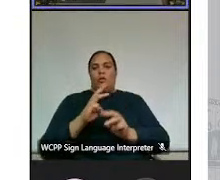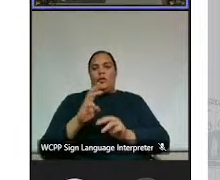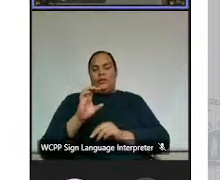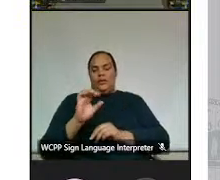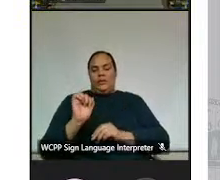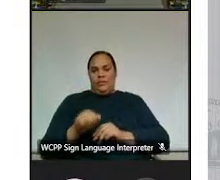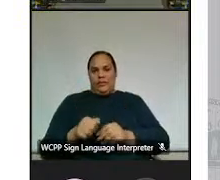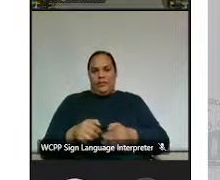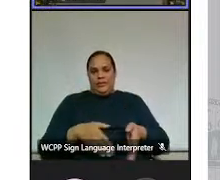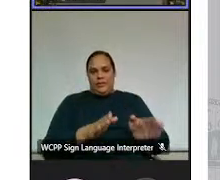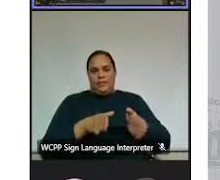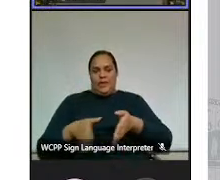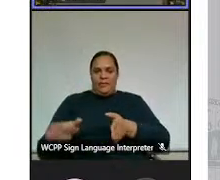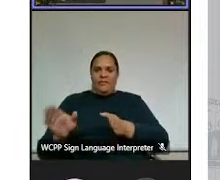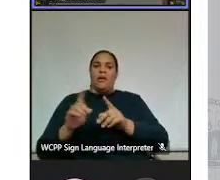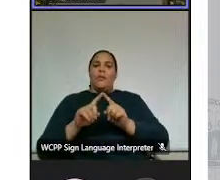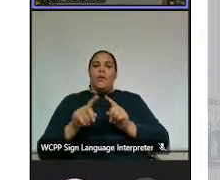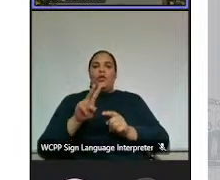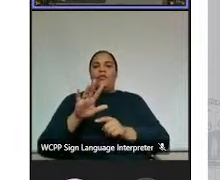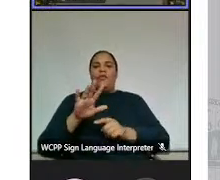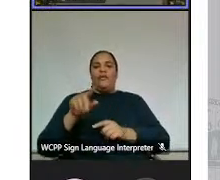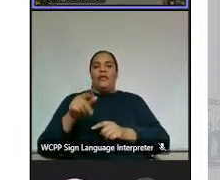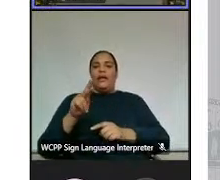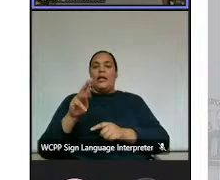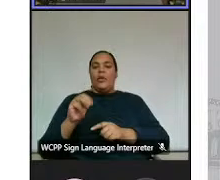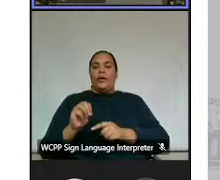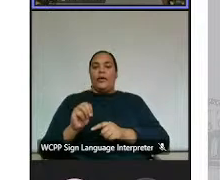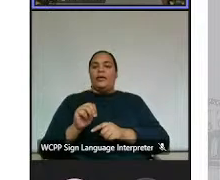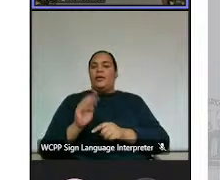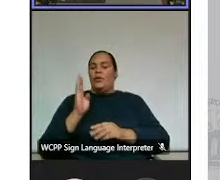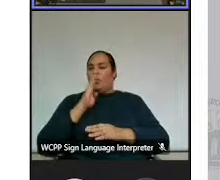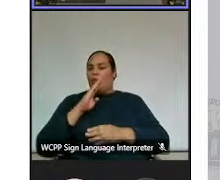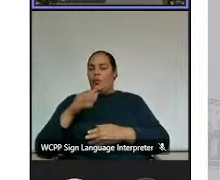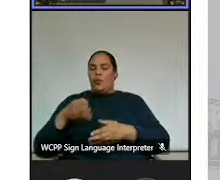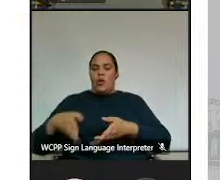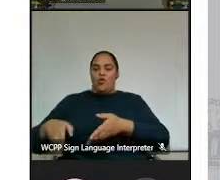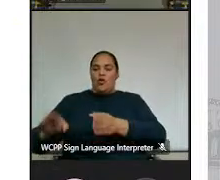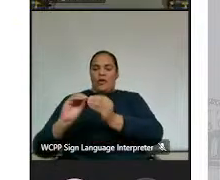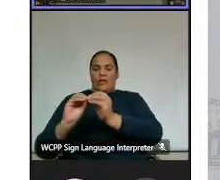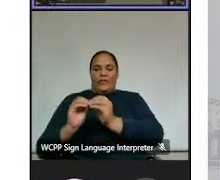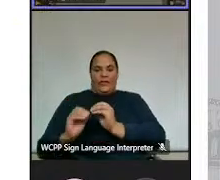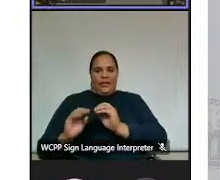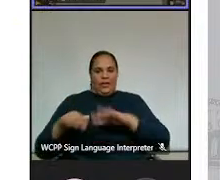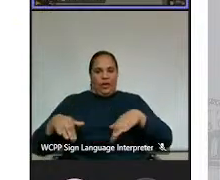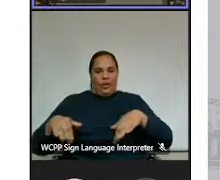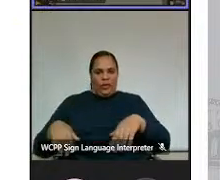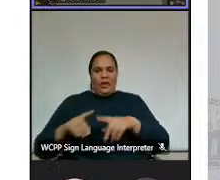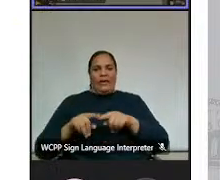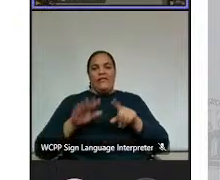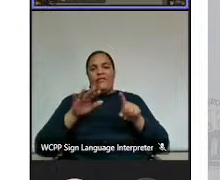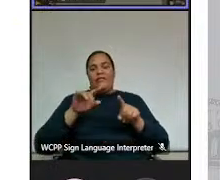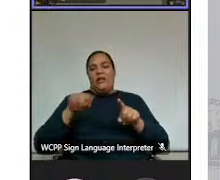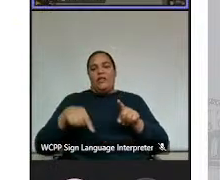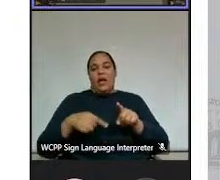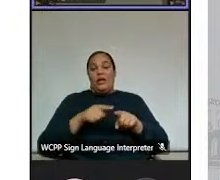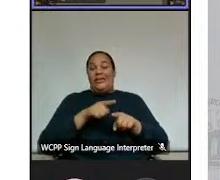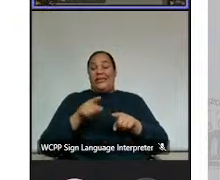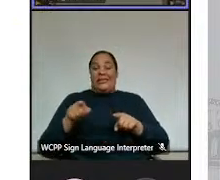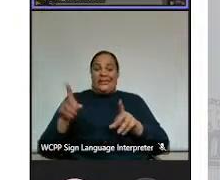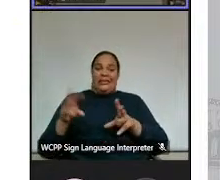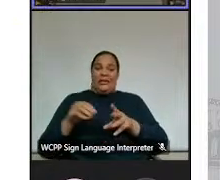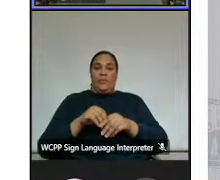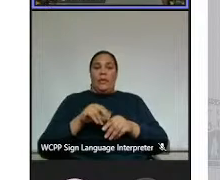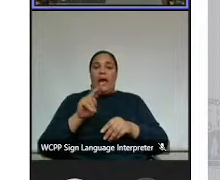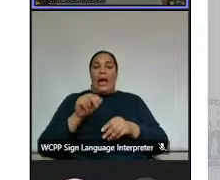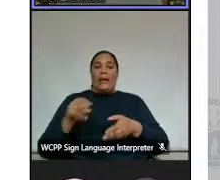Cape, 25,000 kilometers of unpaved ways, and 15,000 of those